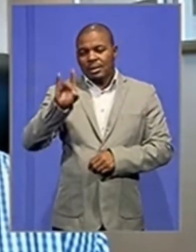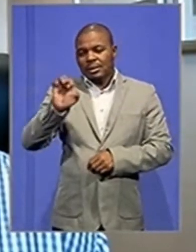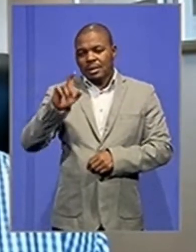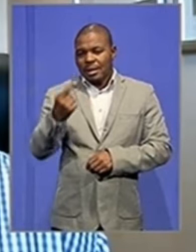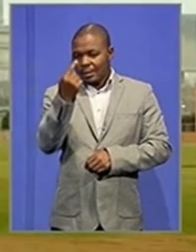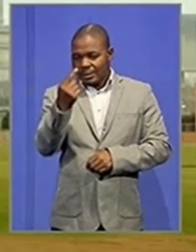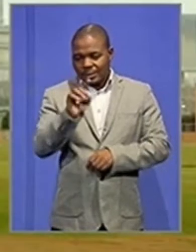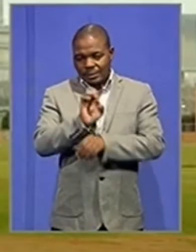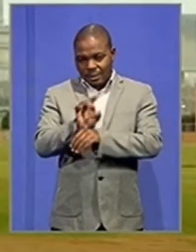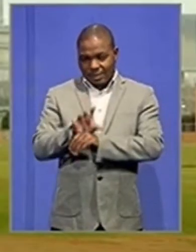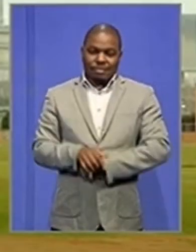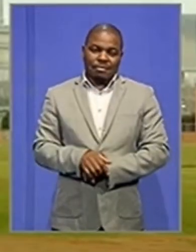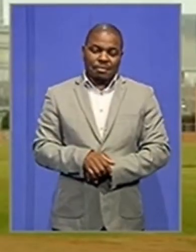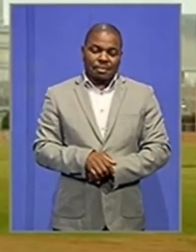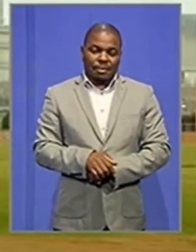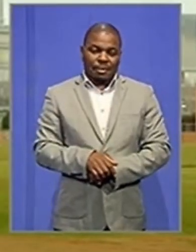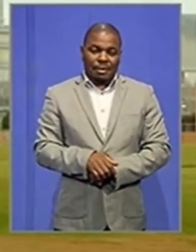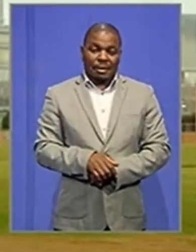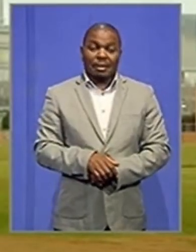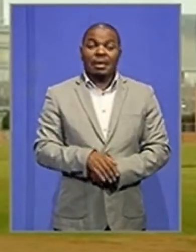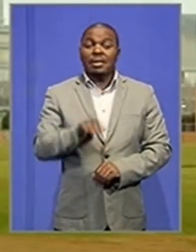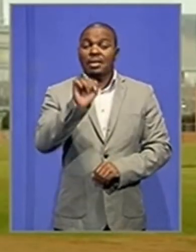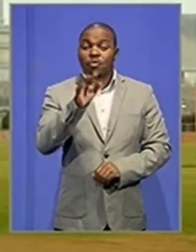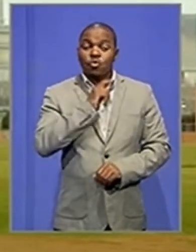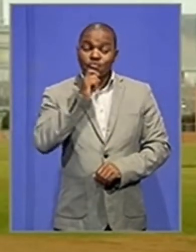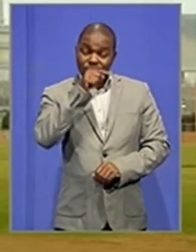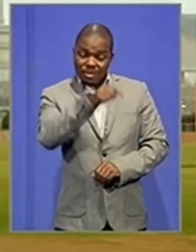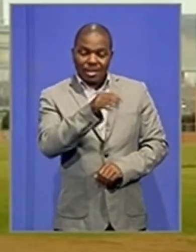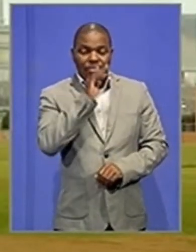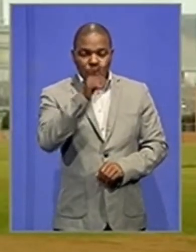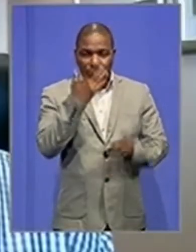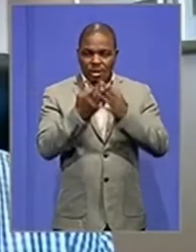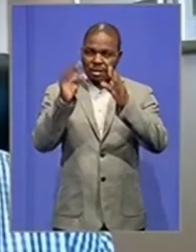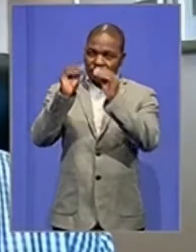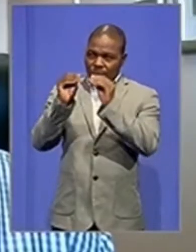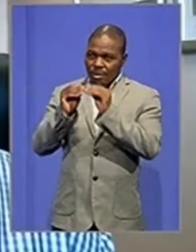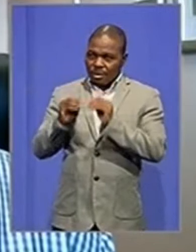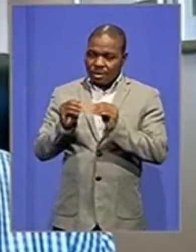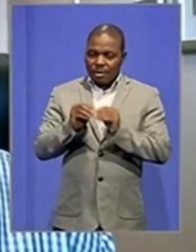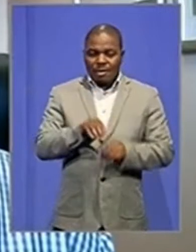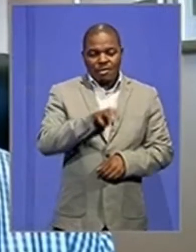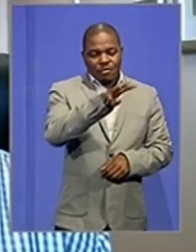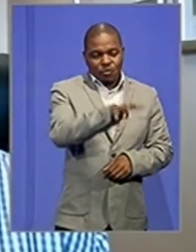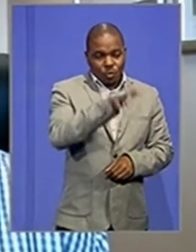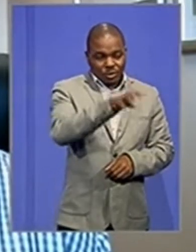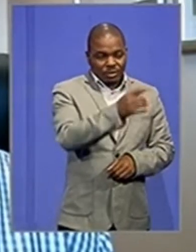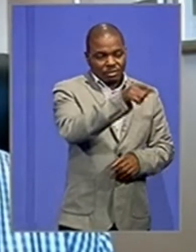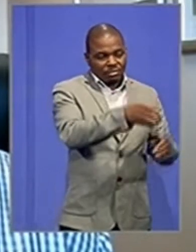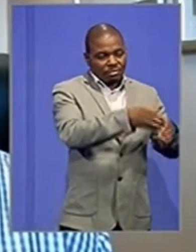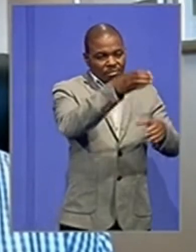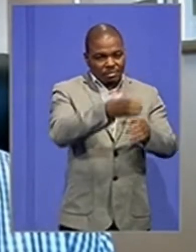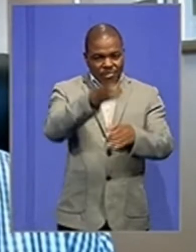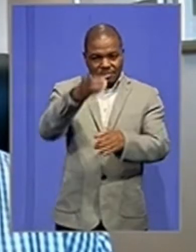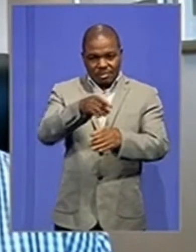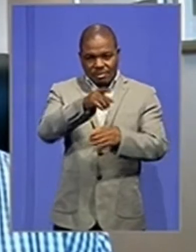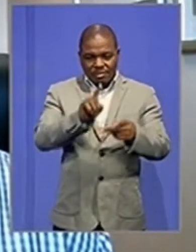second. So by using that, you can calculate what 14 of these, 9 at Ankerlig